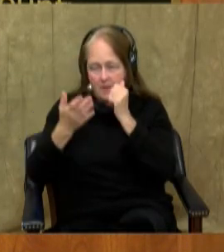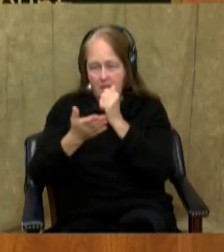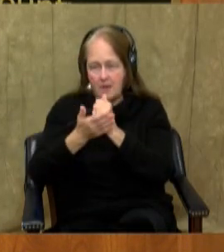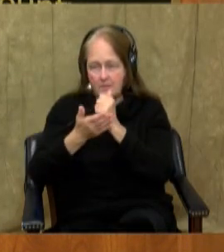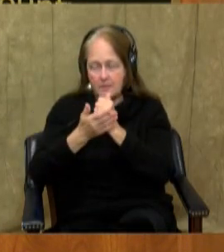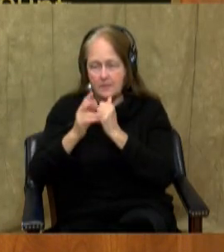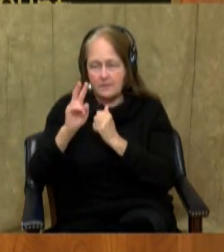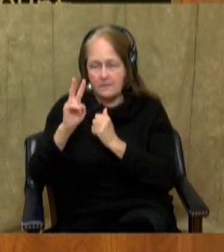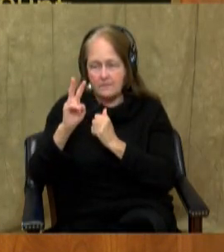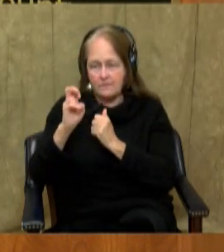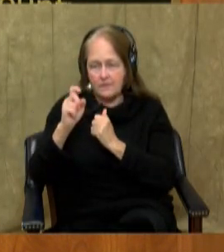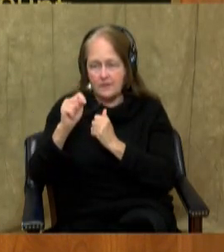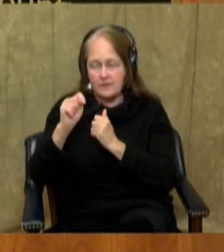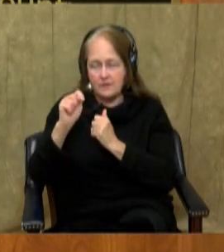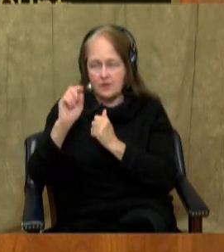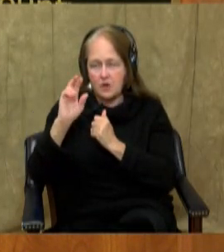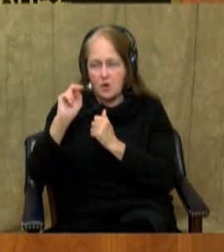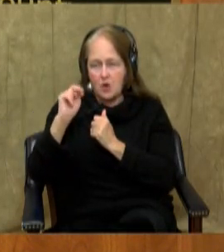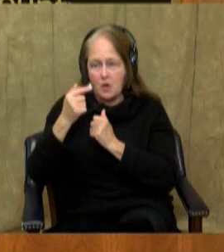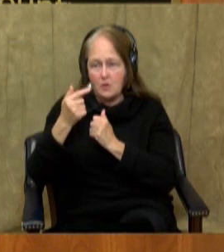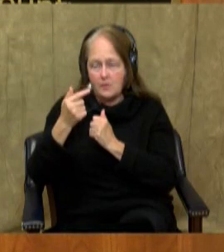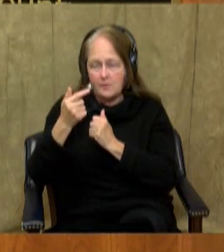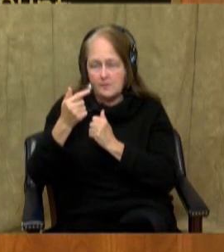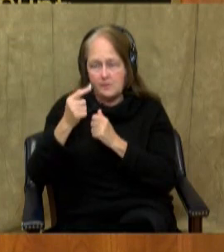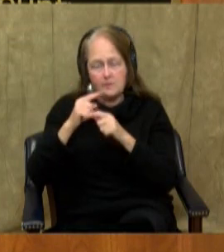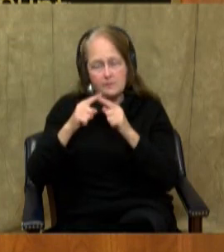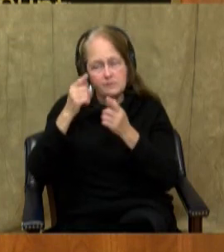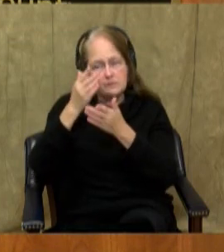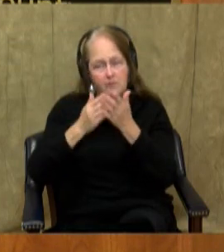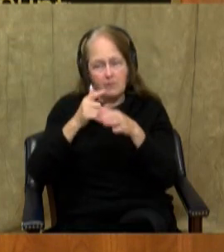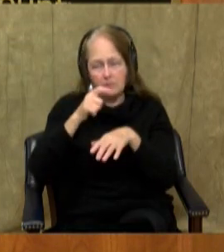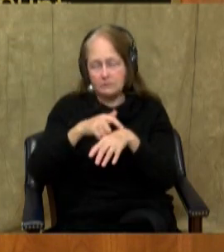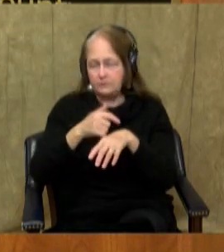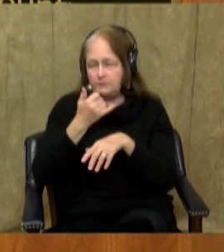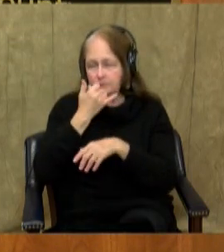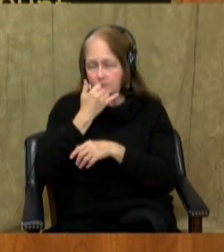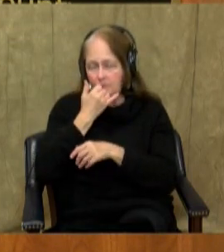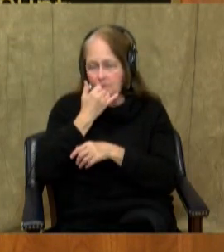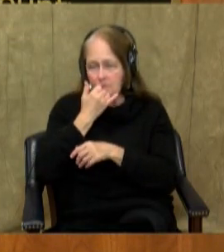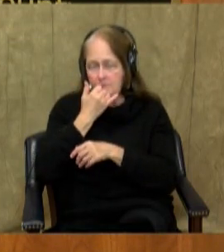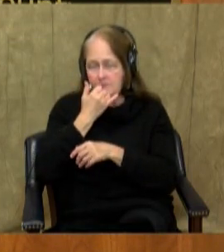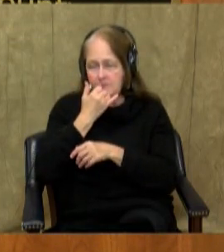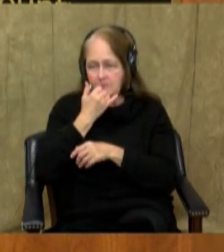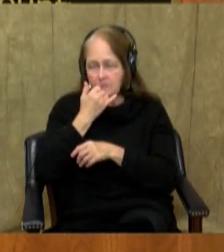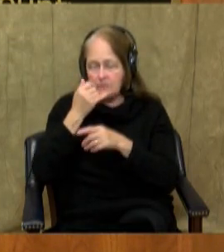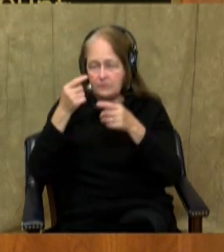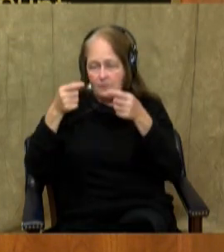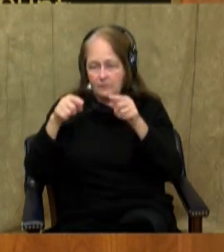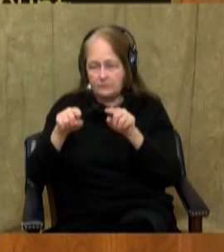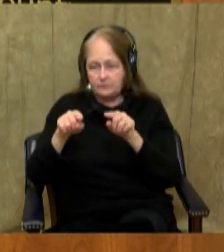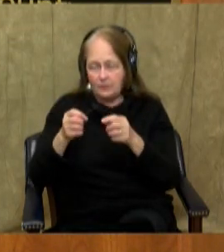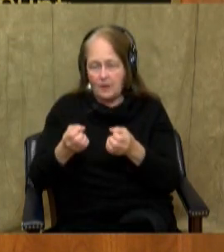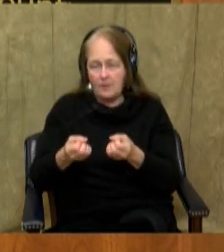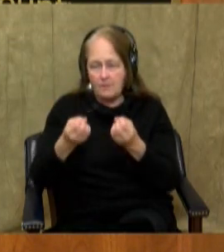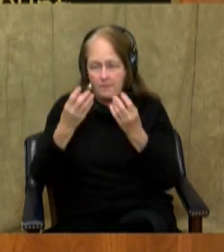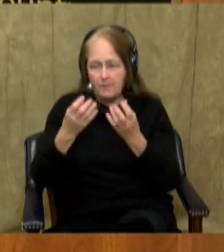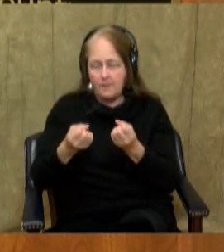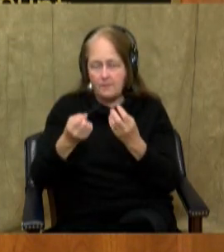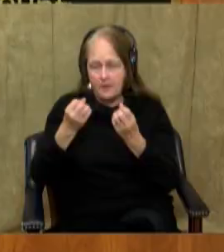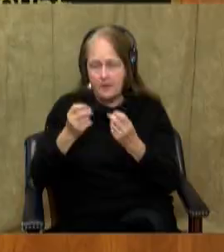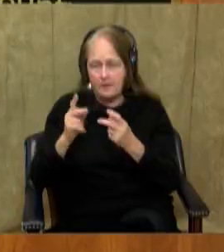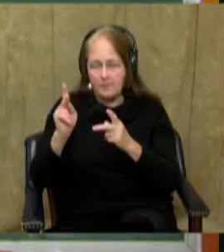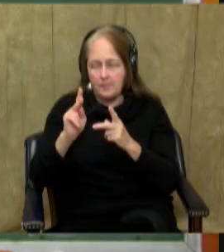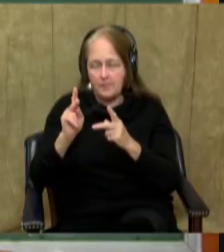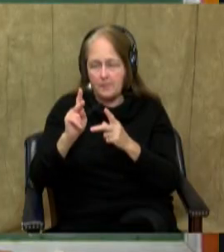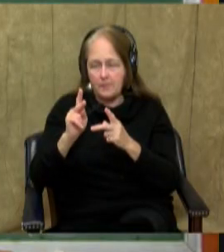Cong. Sometimes they got it right, sometimes they didn't. And as a result, many South Vietnamese